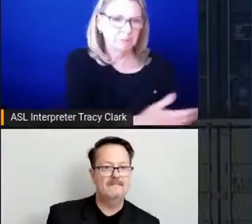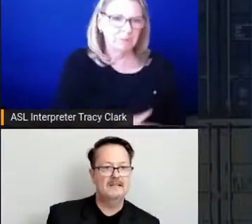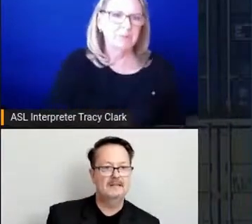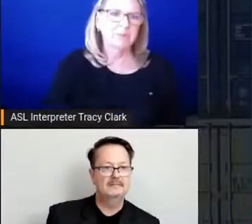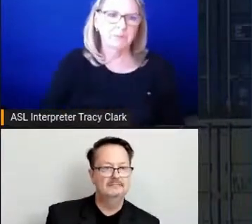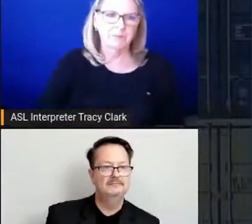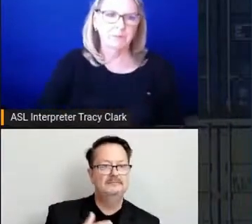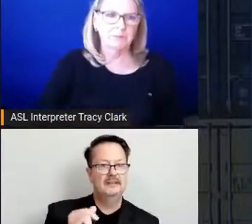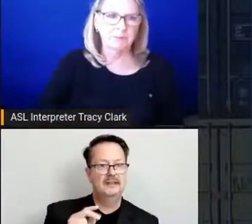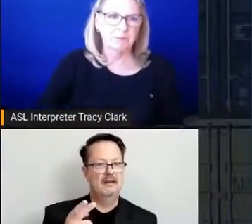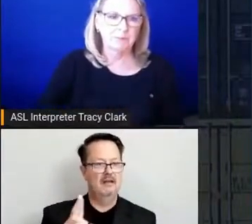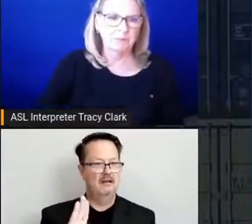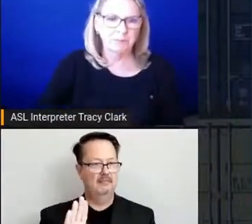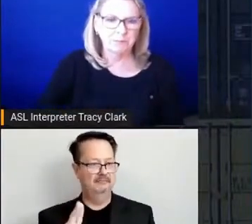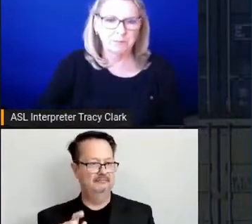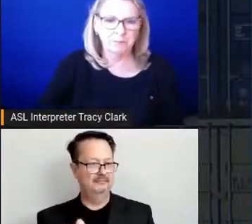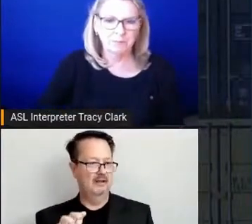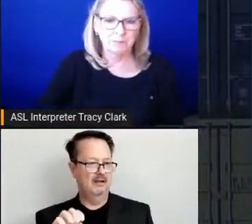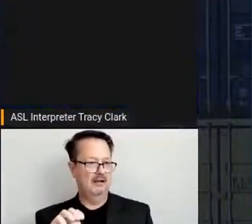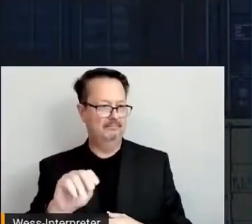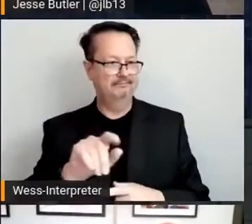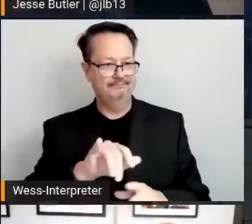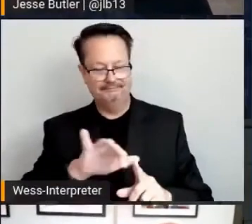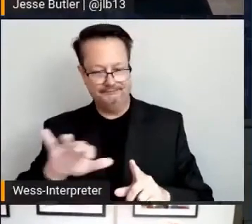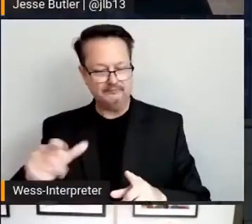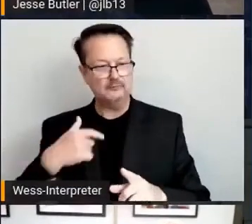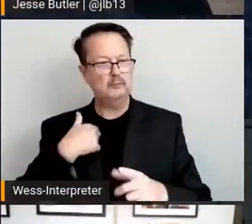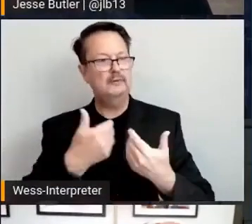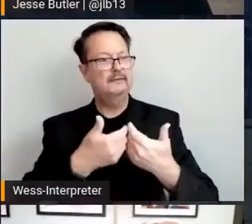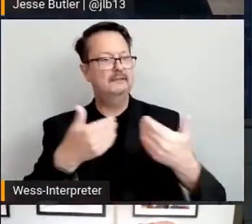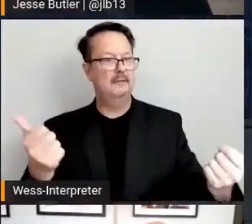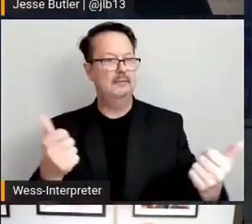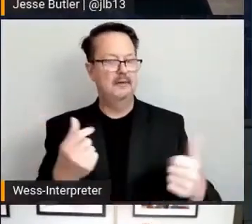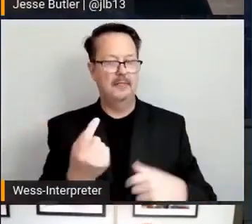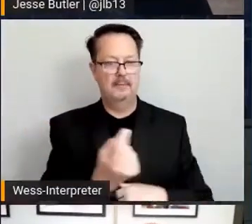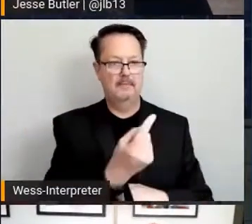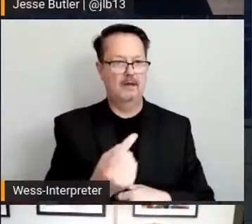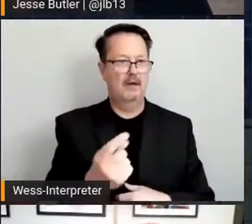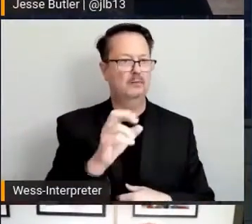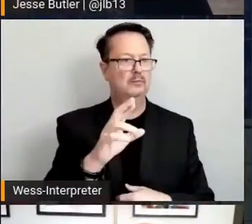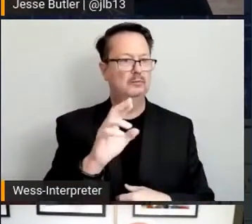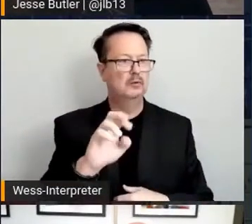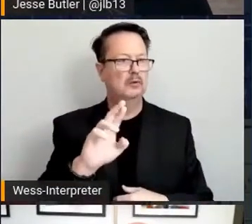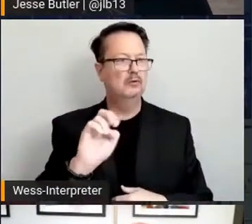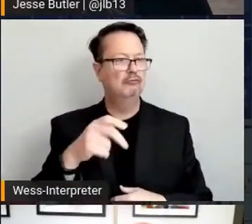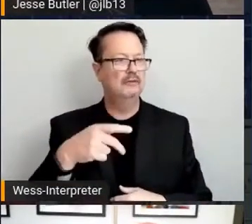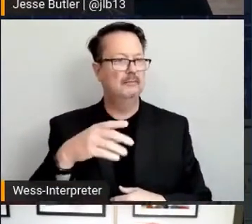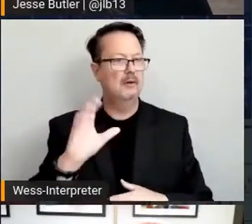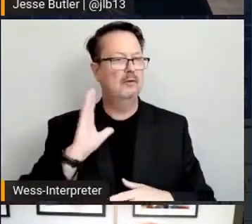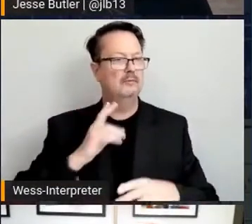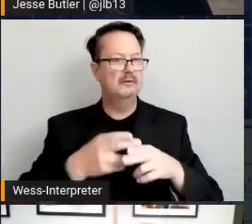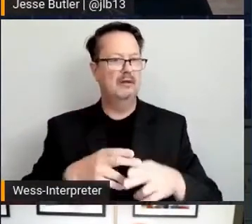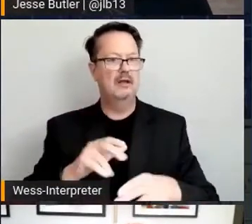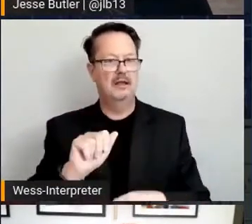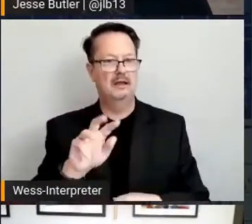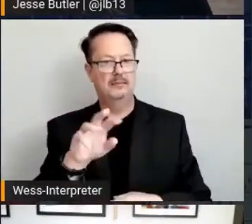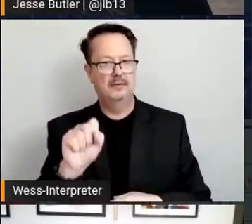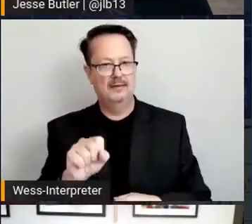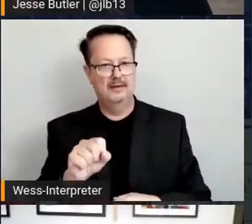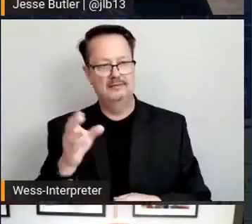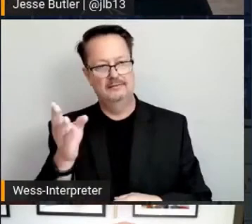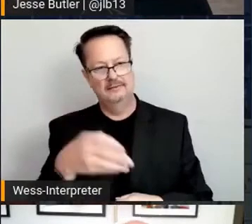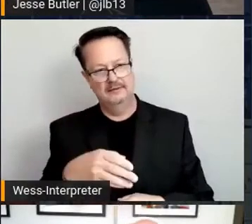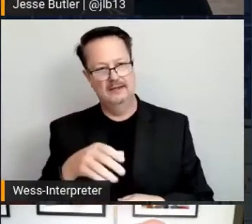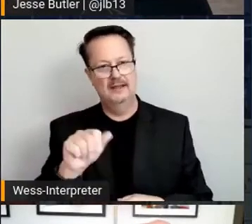github.com/AWS-controllers-K8S. We have separated our mono source repo that used to be just called AWS/AWS